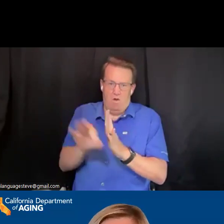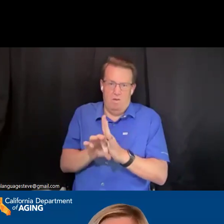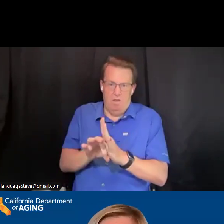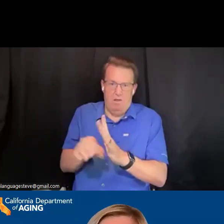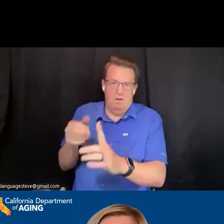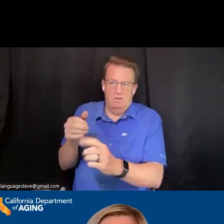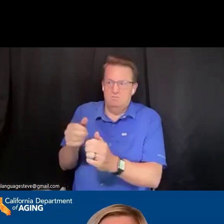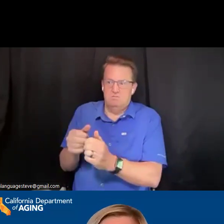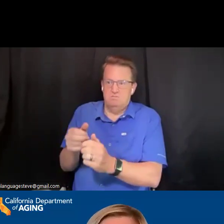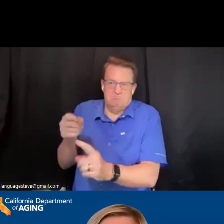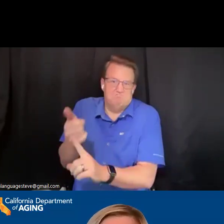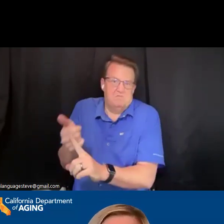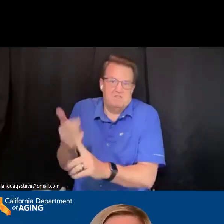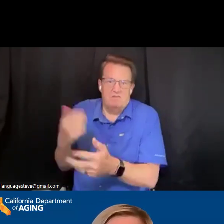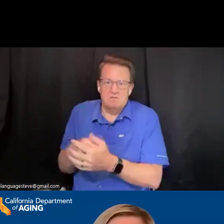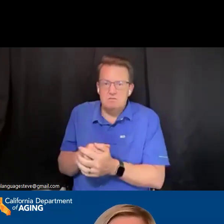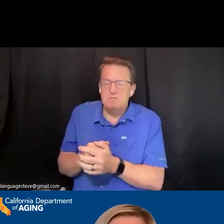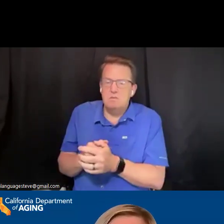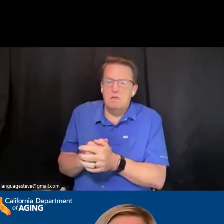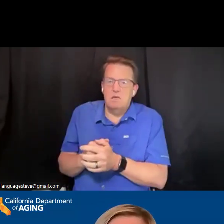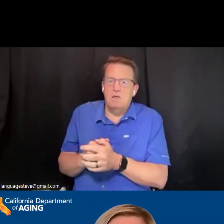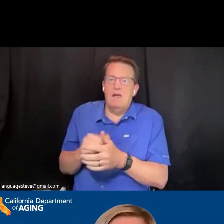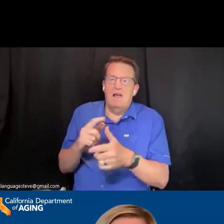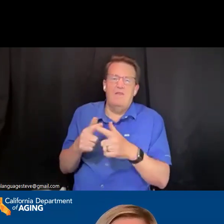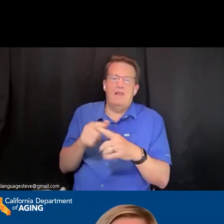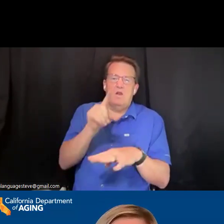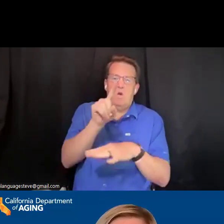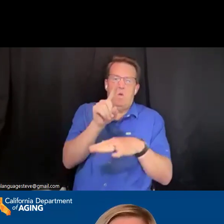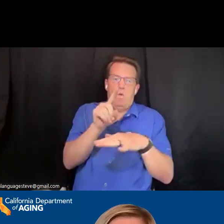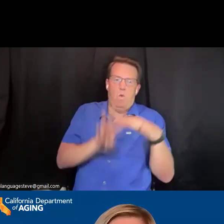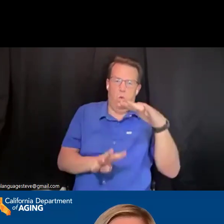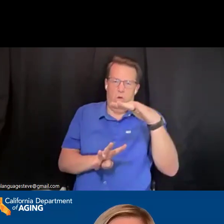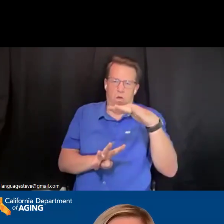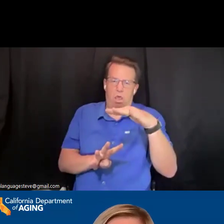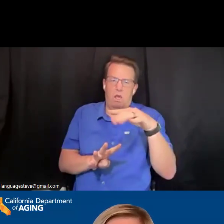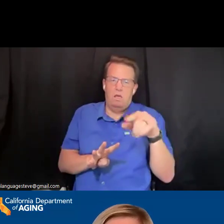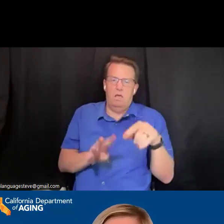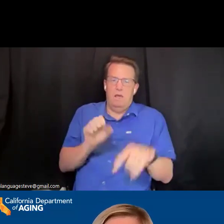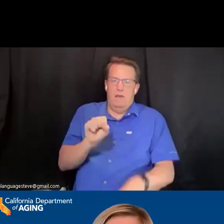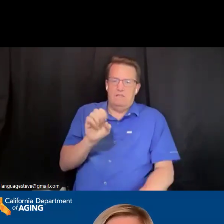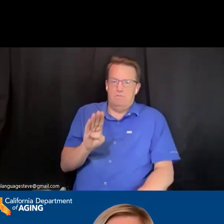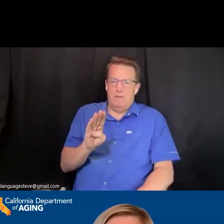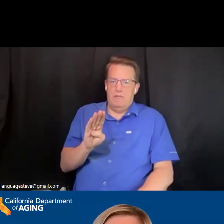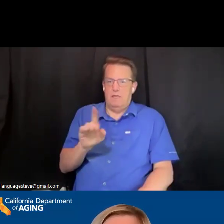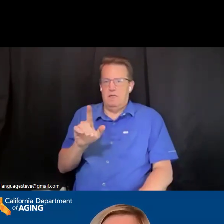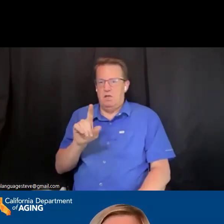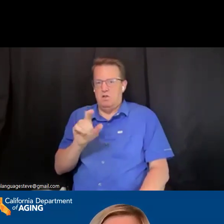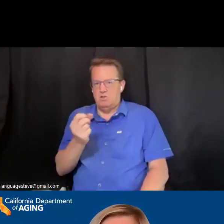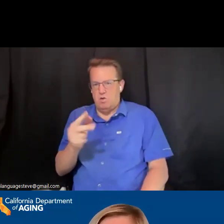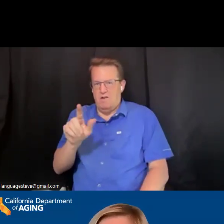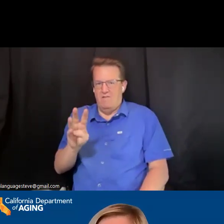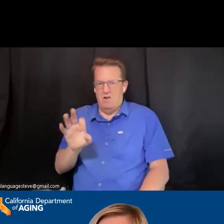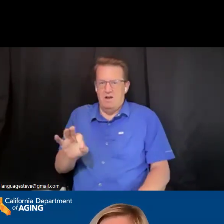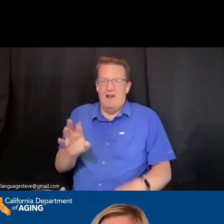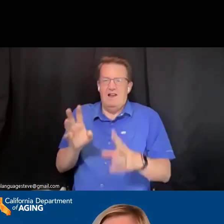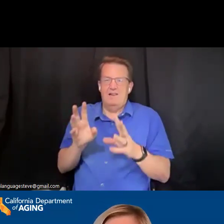themselves. And then we continue with quarterly SB 1249 implementation meetings. We've held 2 so far